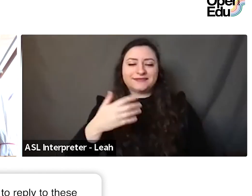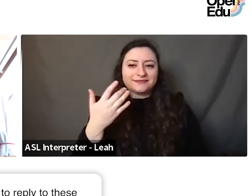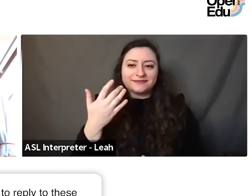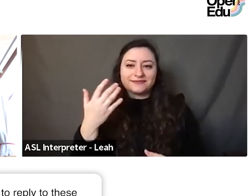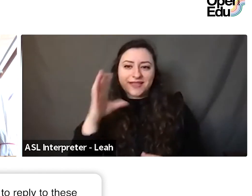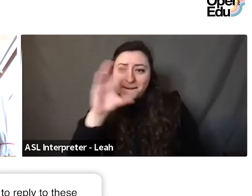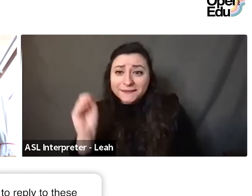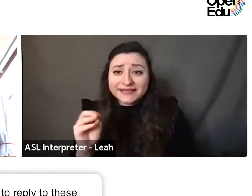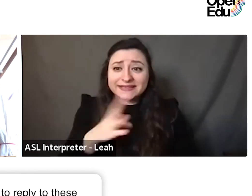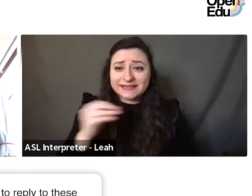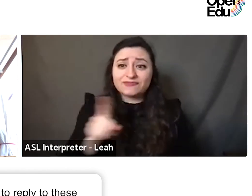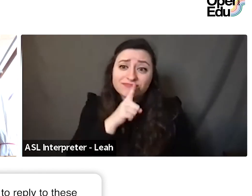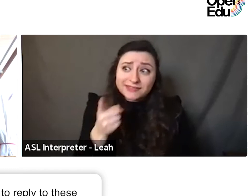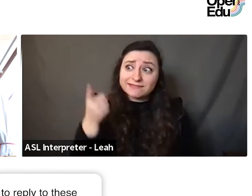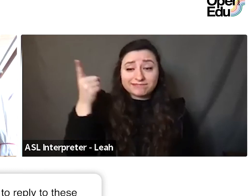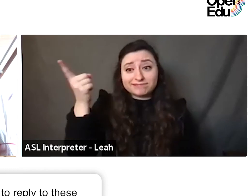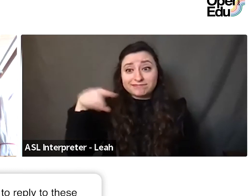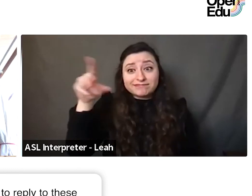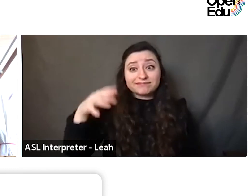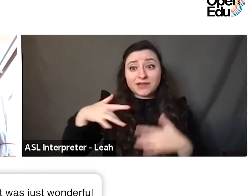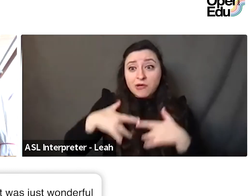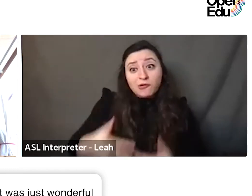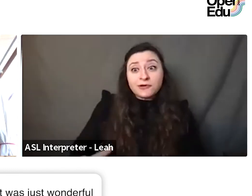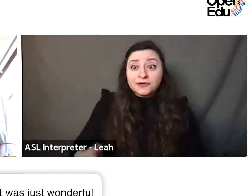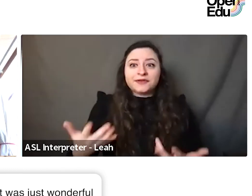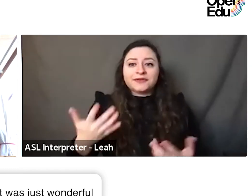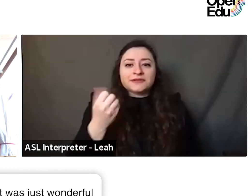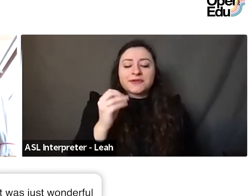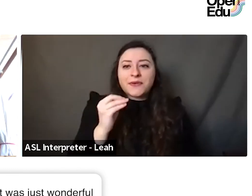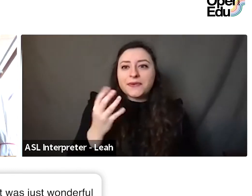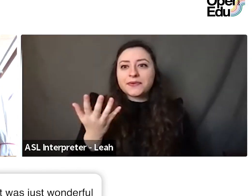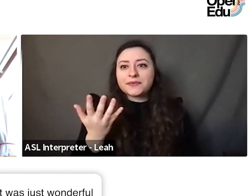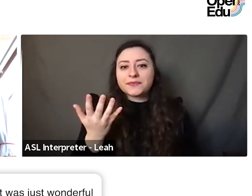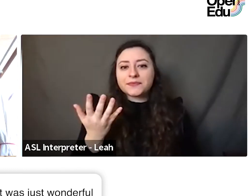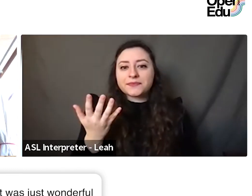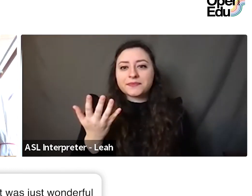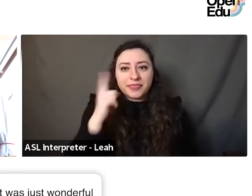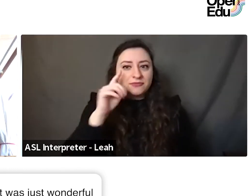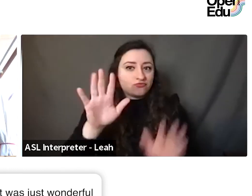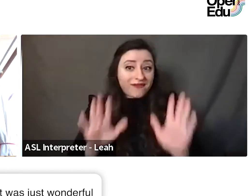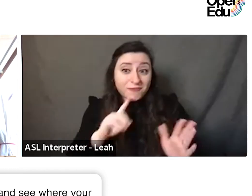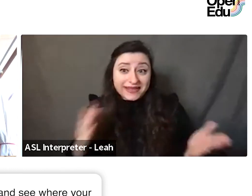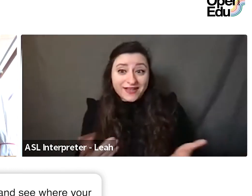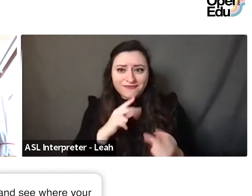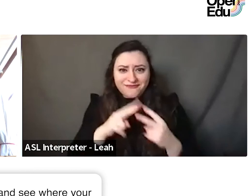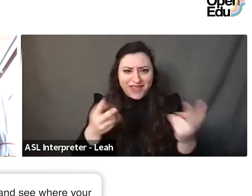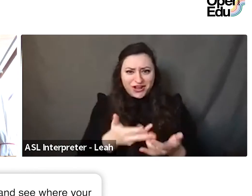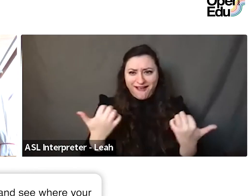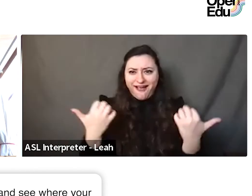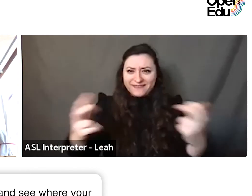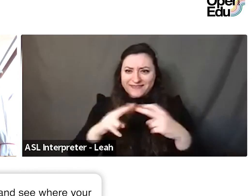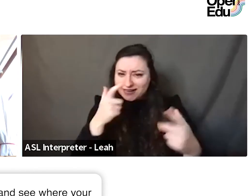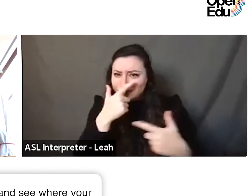very devastating reports? So I think it was just wonderful to be here with such an engaged audience and see